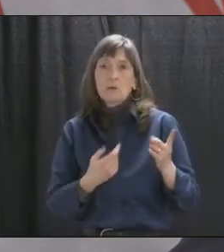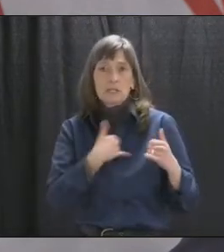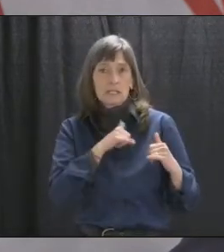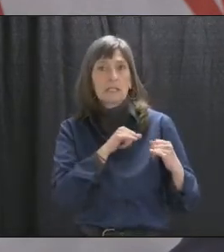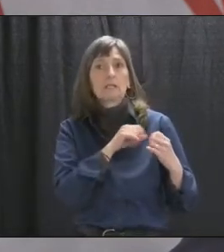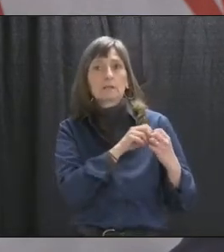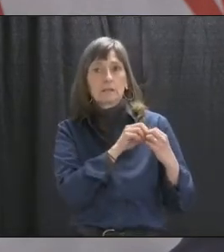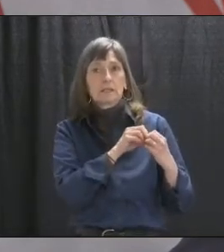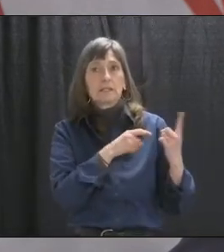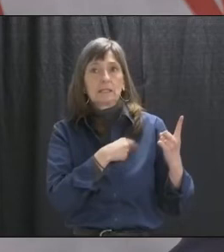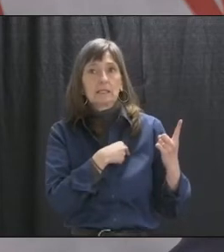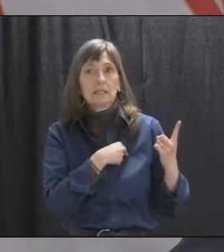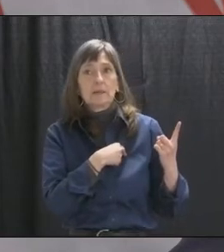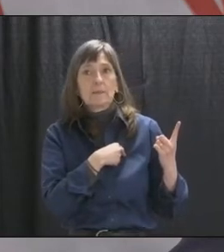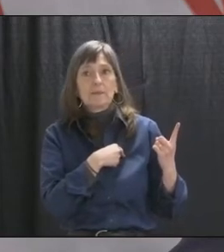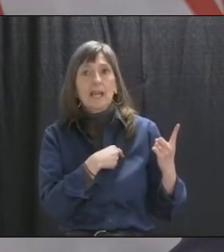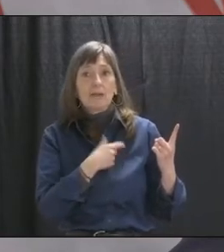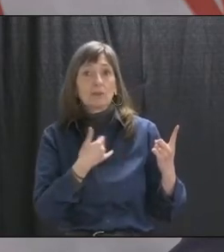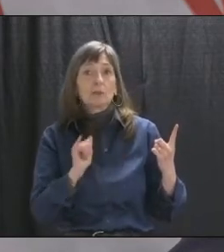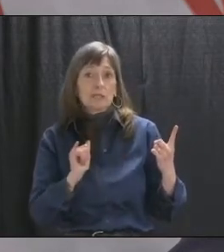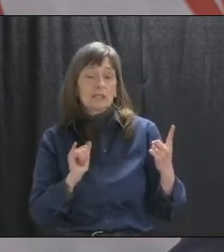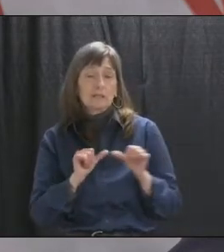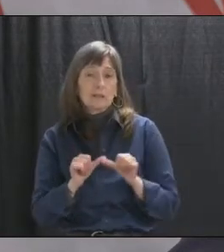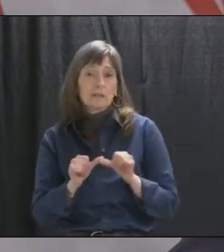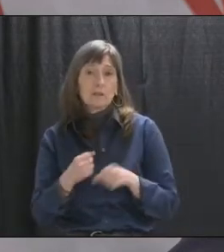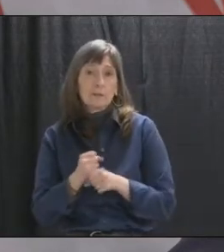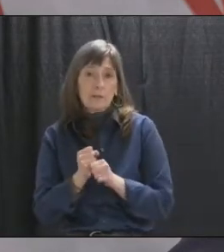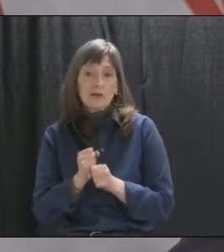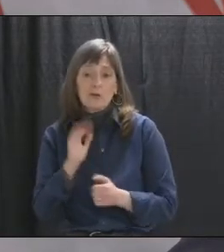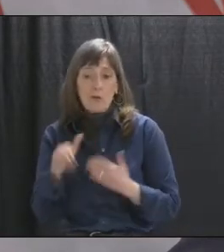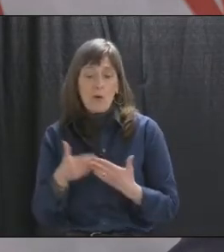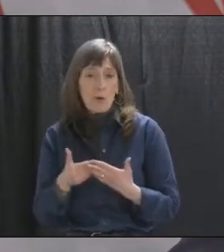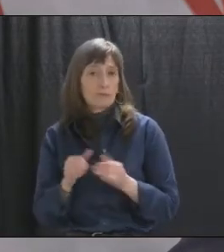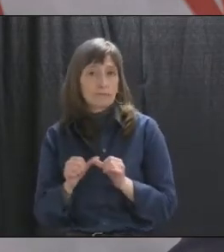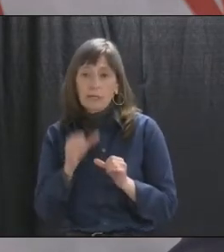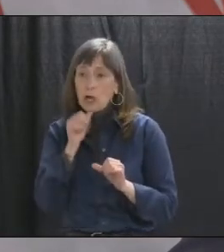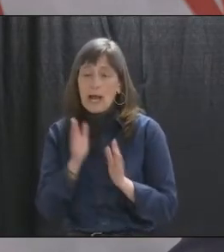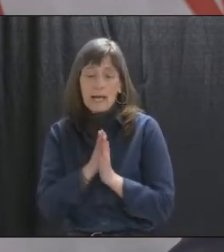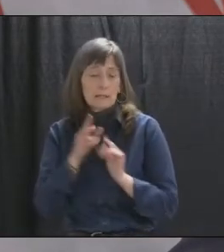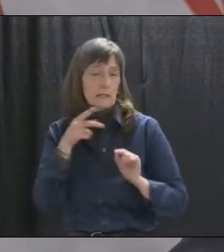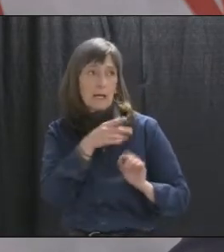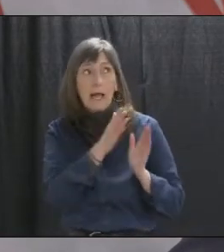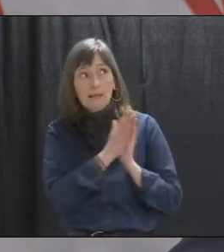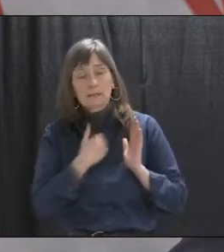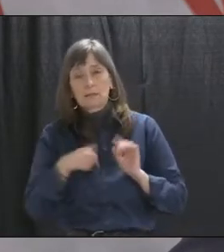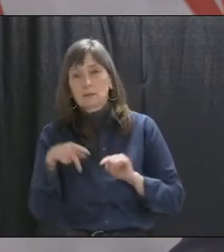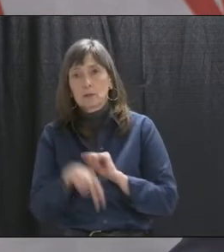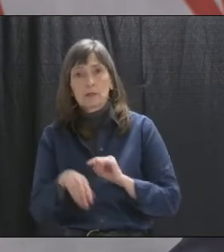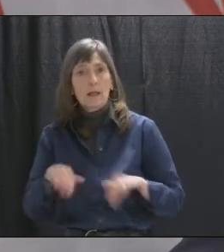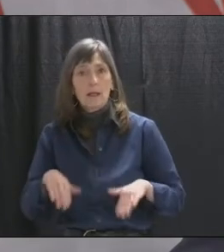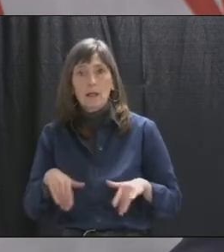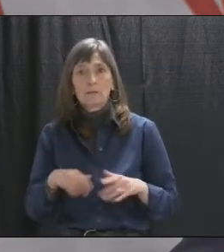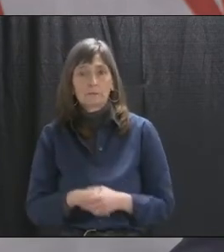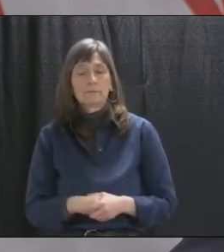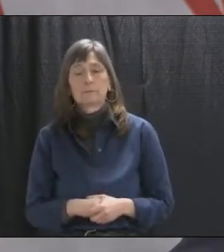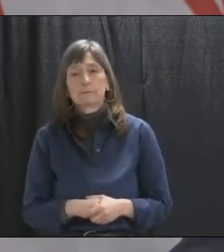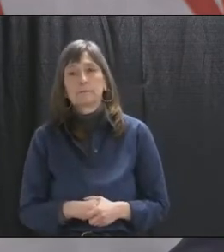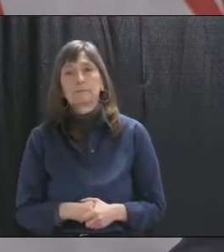supports that will be required to come out of this as we get through the health crisis and then deal with the economic situation within our